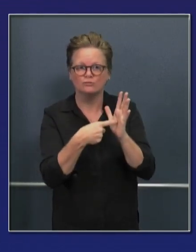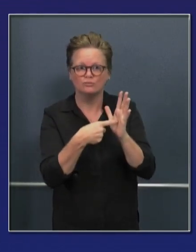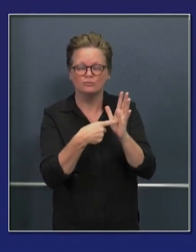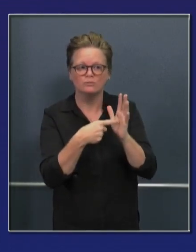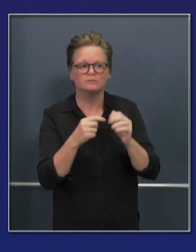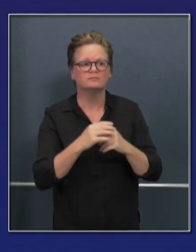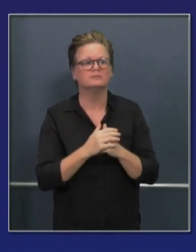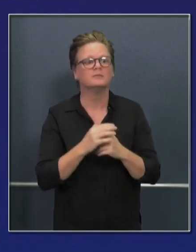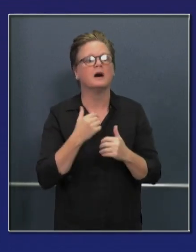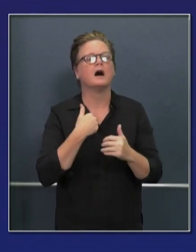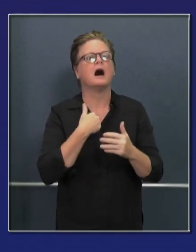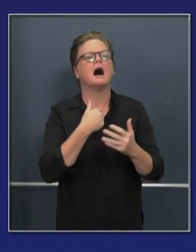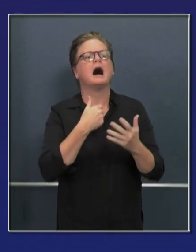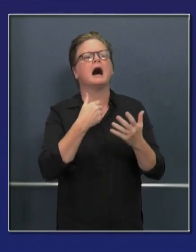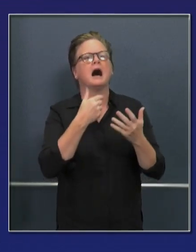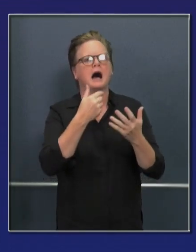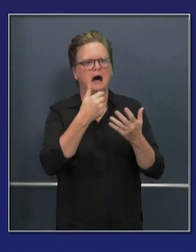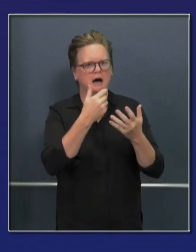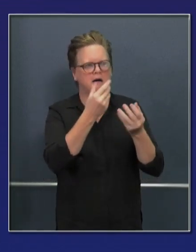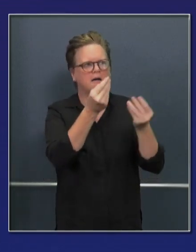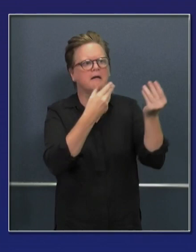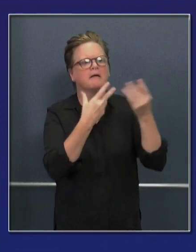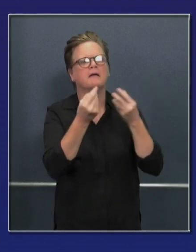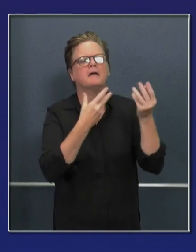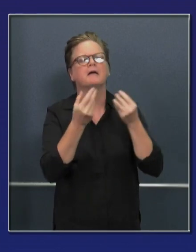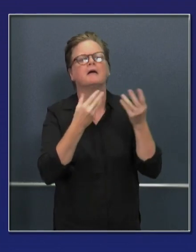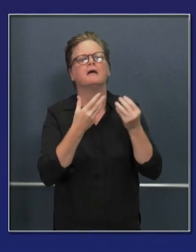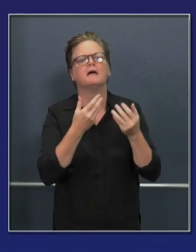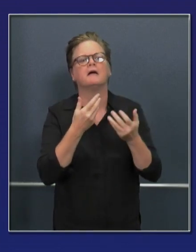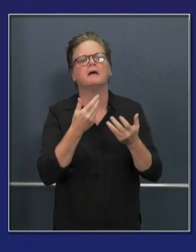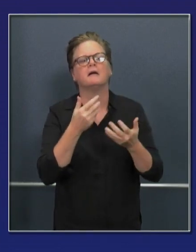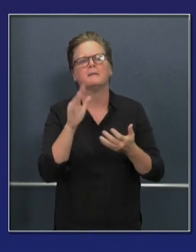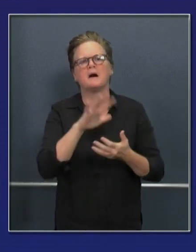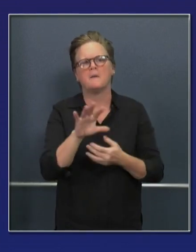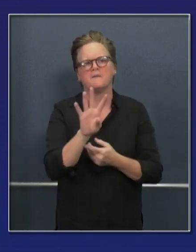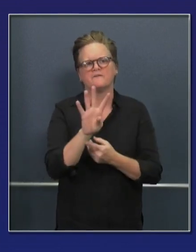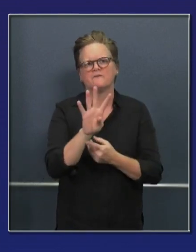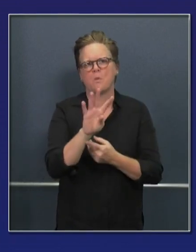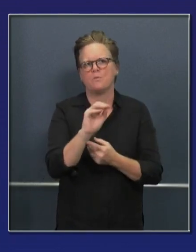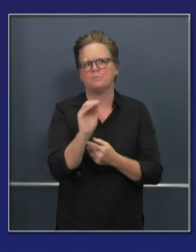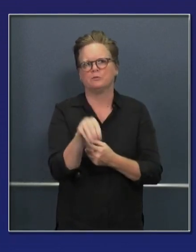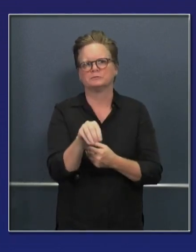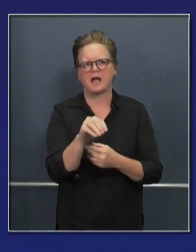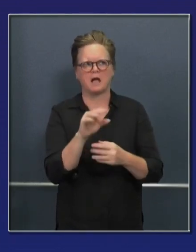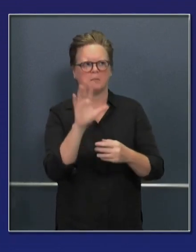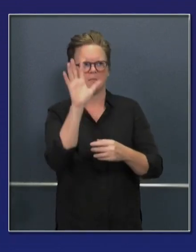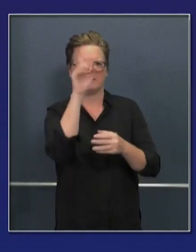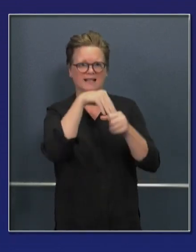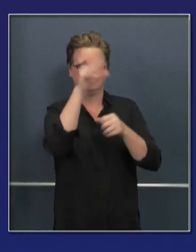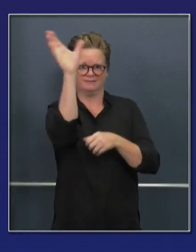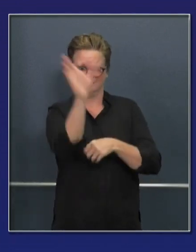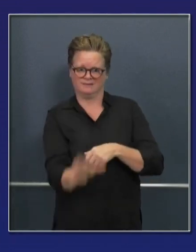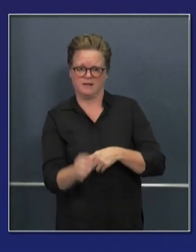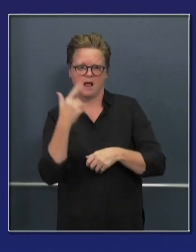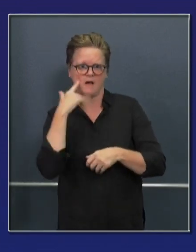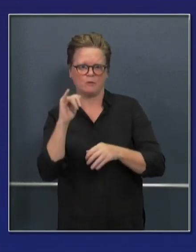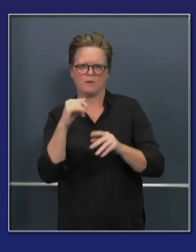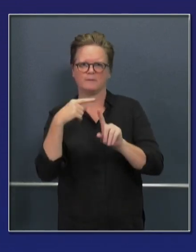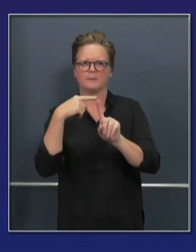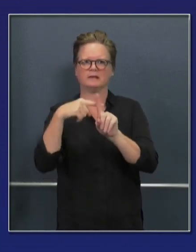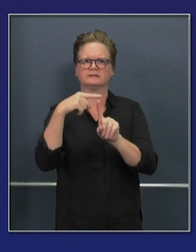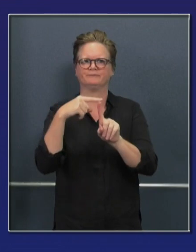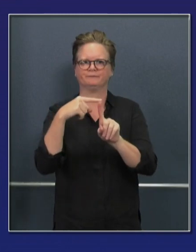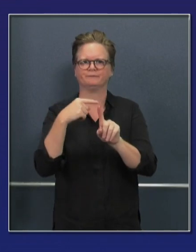received was about a positivity rate of about 4%, just slightly lower than the overall positivity rate we experienced. But that's just with a